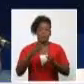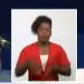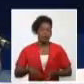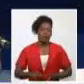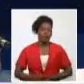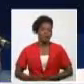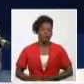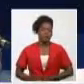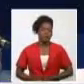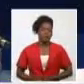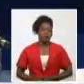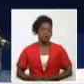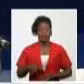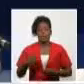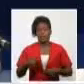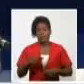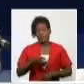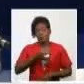Cuba